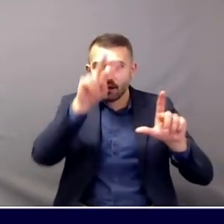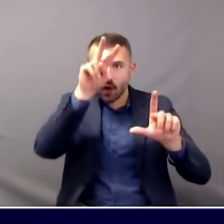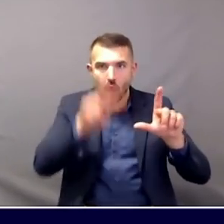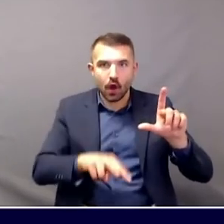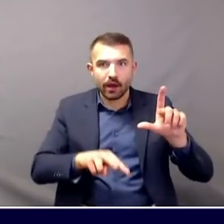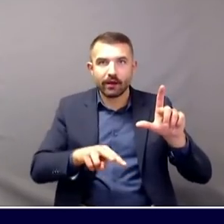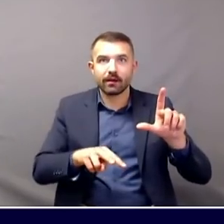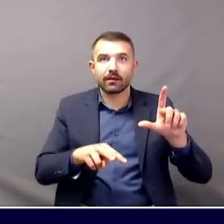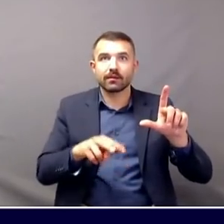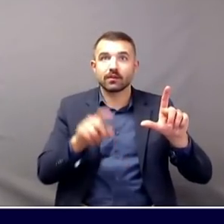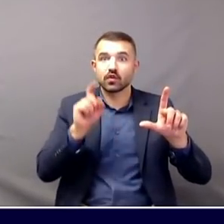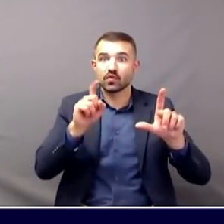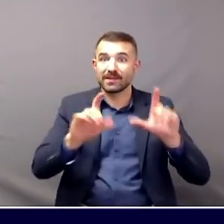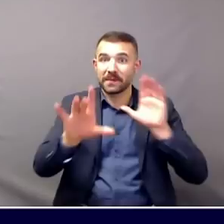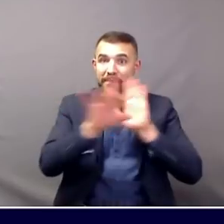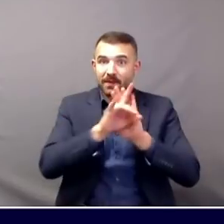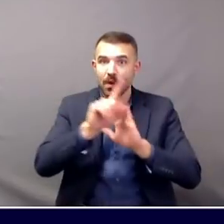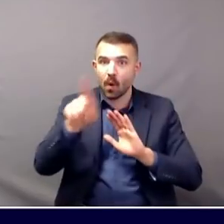for processing?